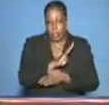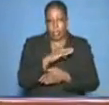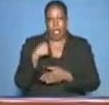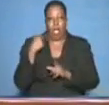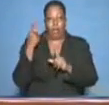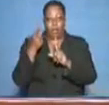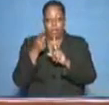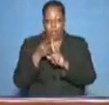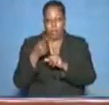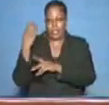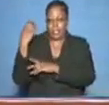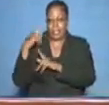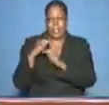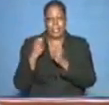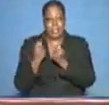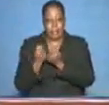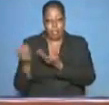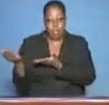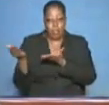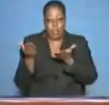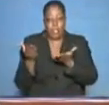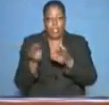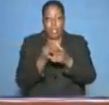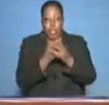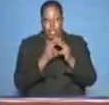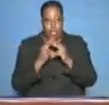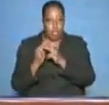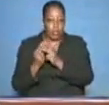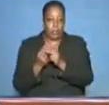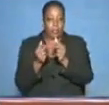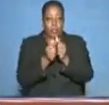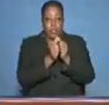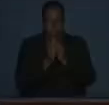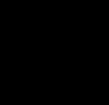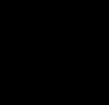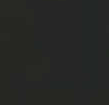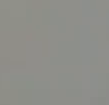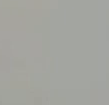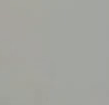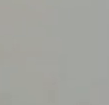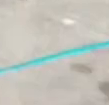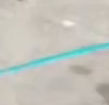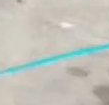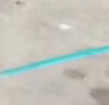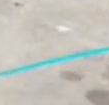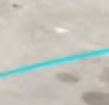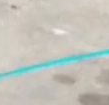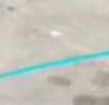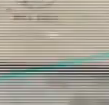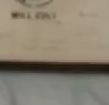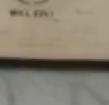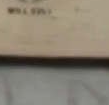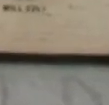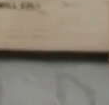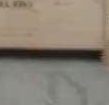this executive team is to bring unity within our own organization. Welcome to the all-new CBS Pro